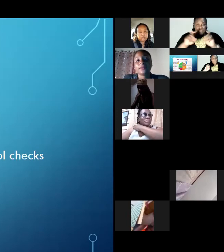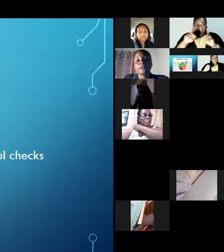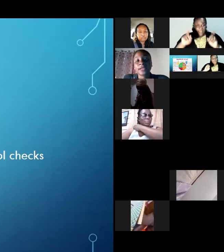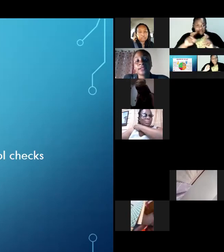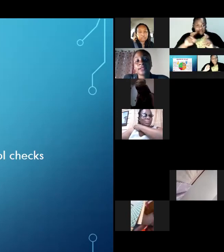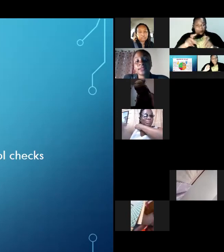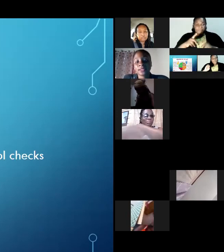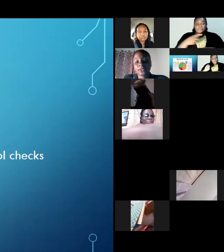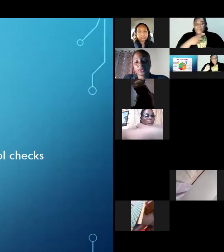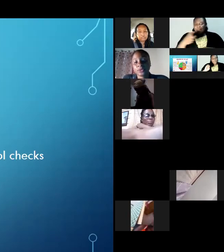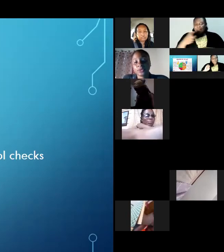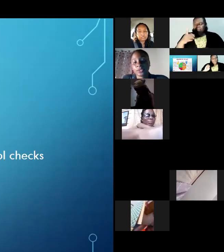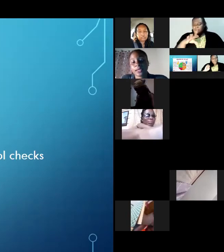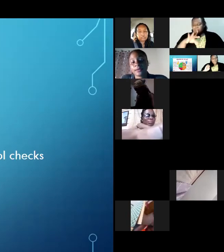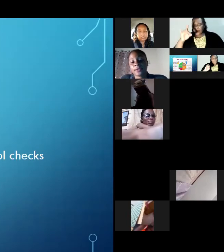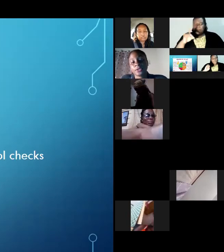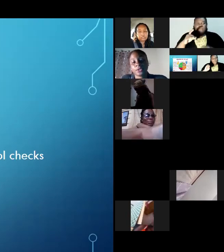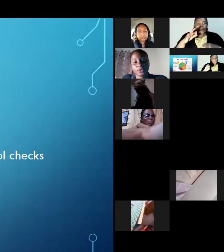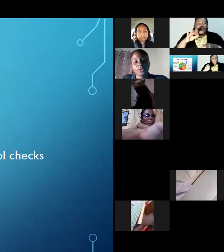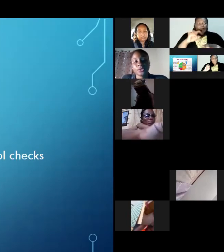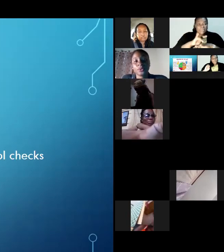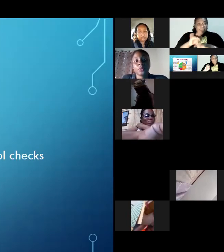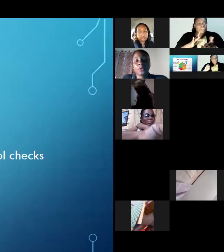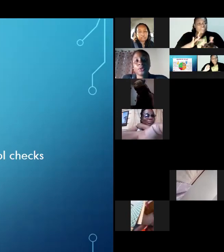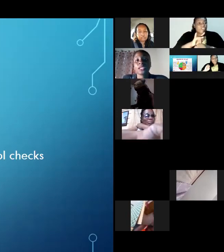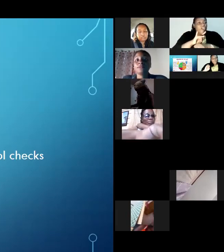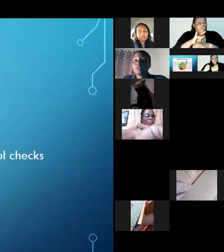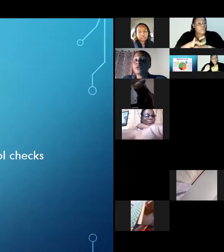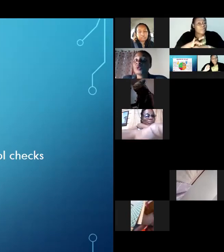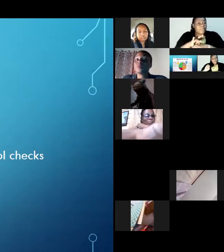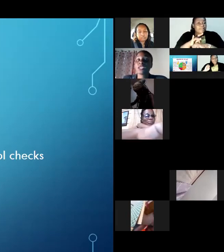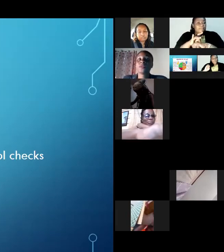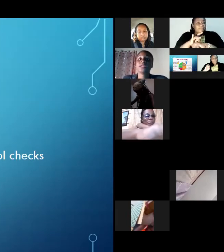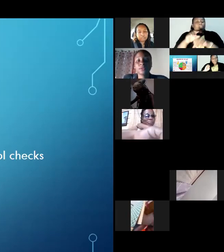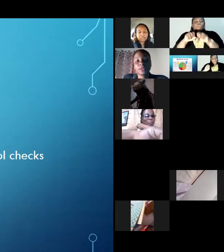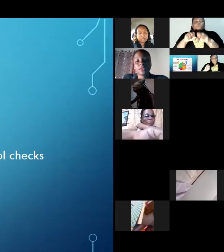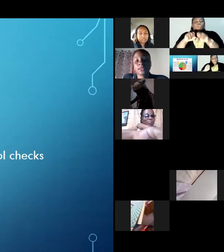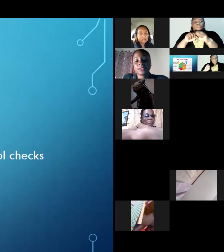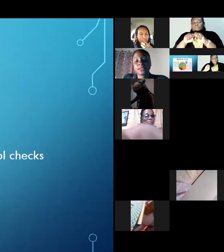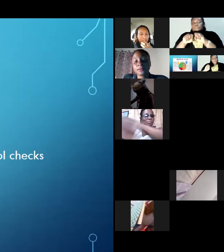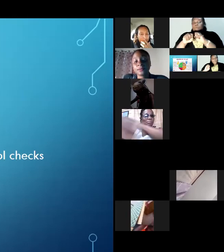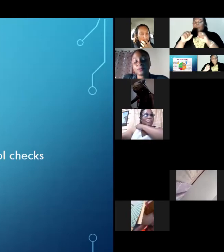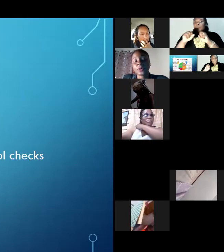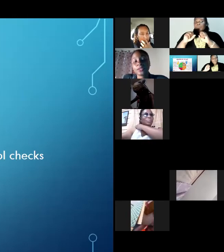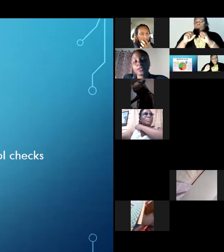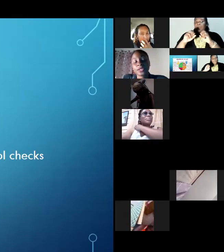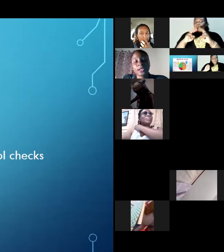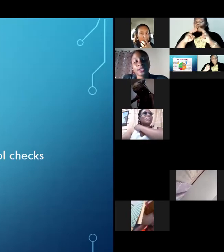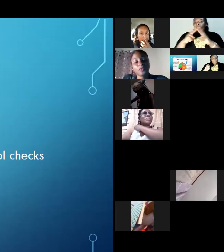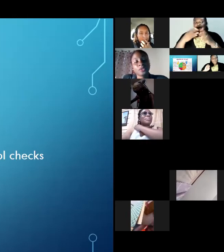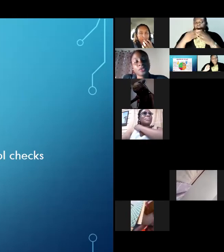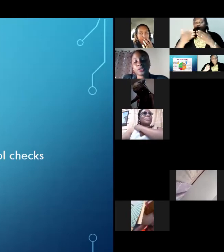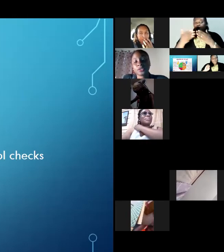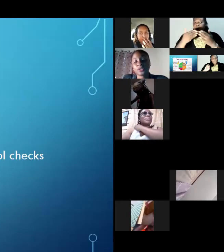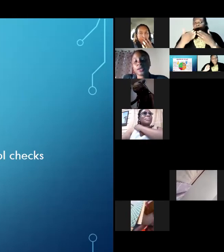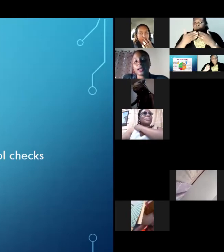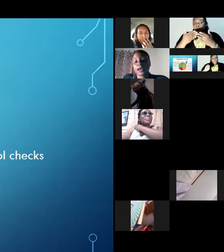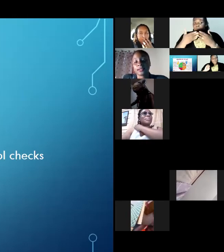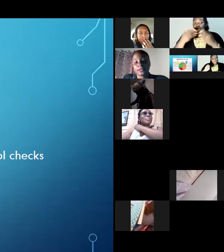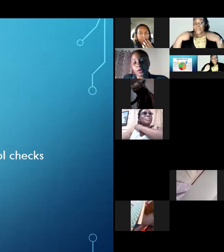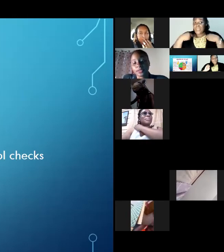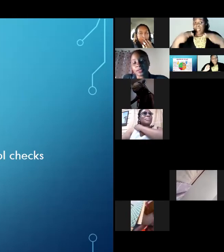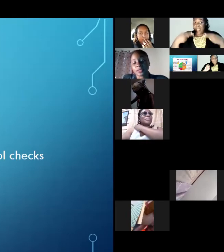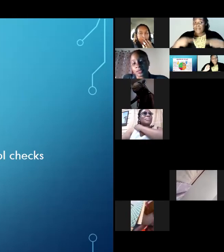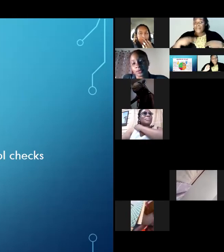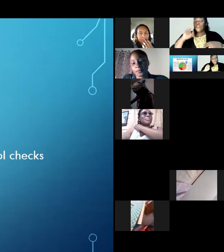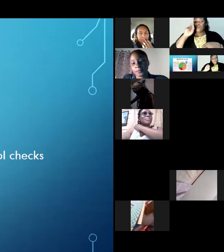and find these things early if they should occur. So even though you may be healthy, it's still important to check in with a doctor at least